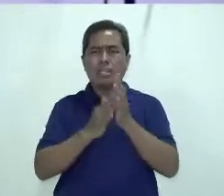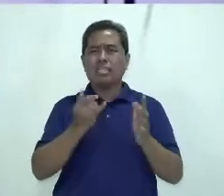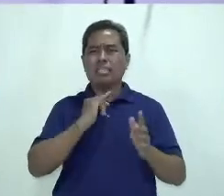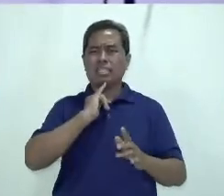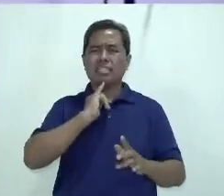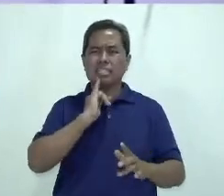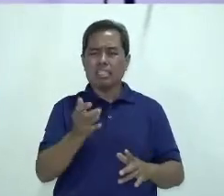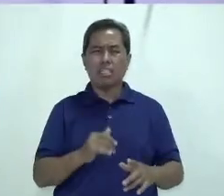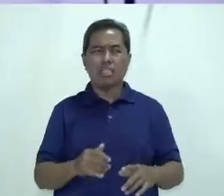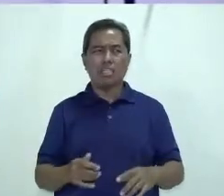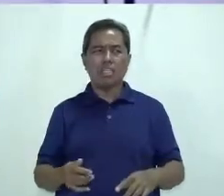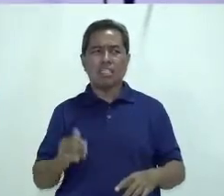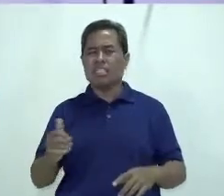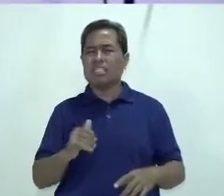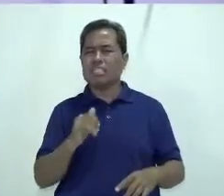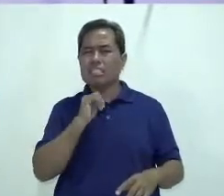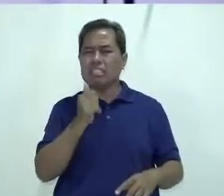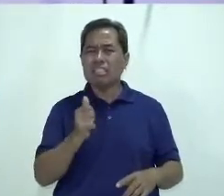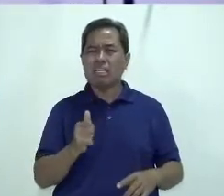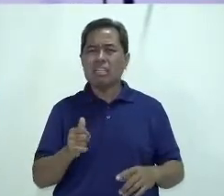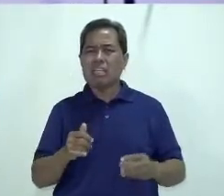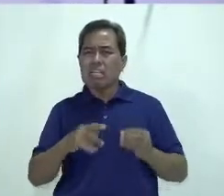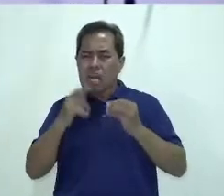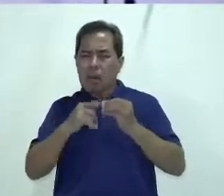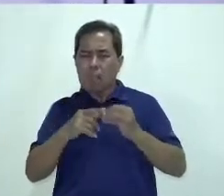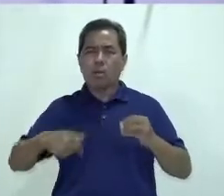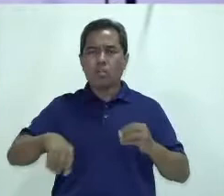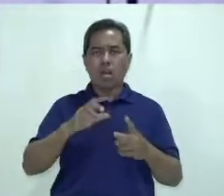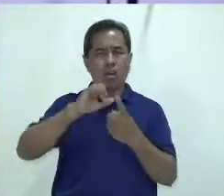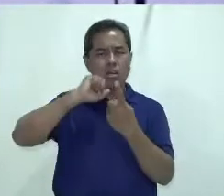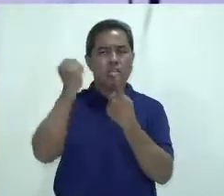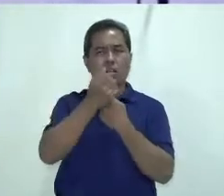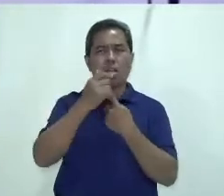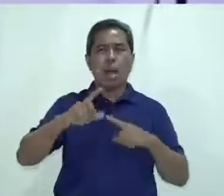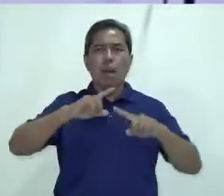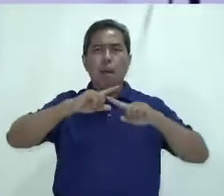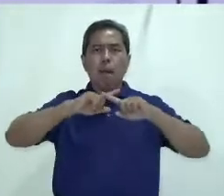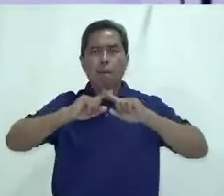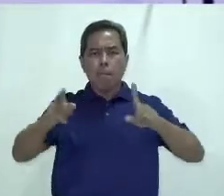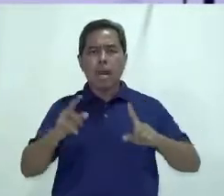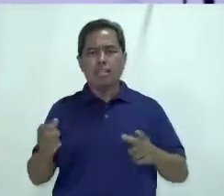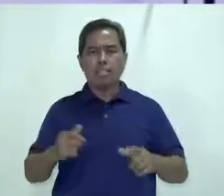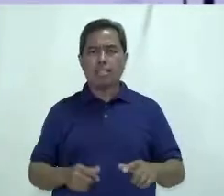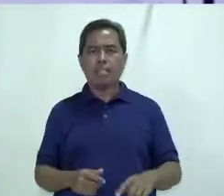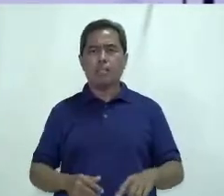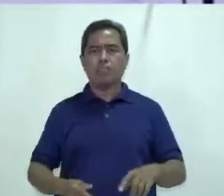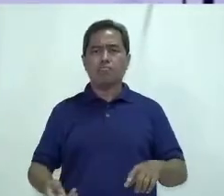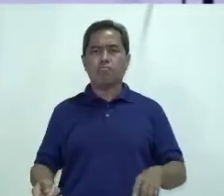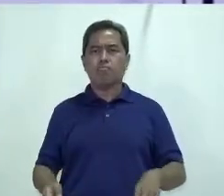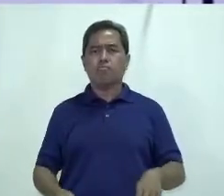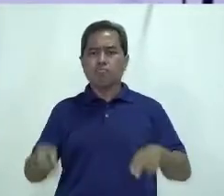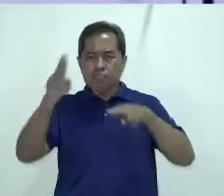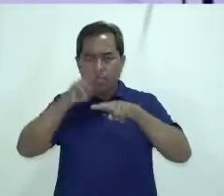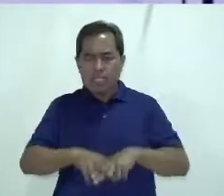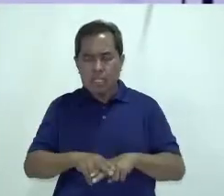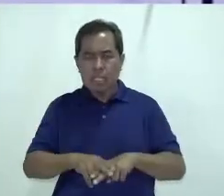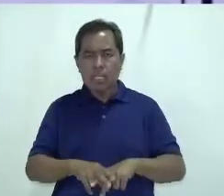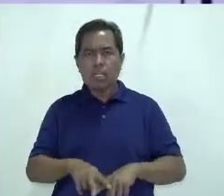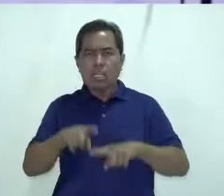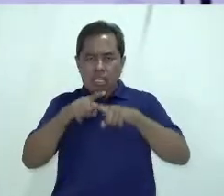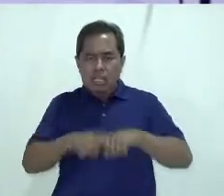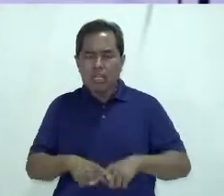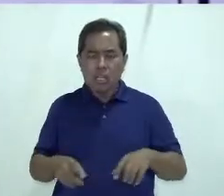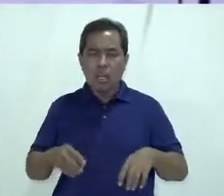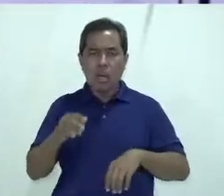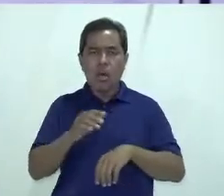determined by our circumstances, but is always anchored in the truth of who God is.